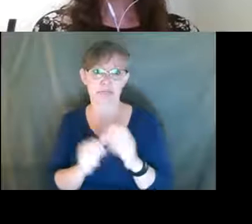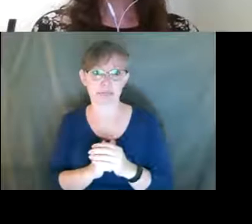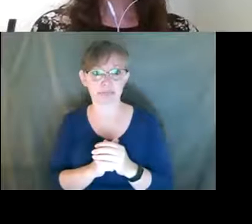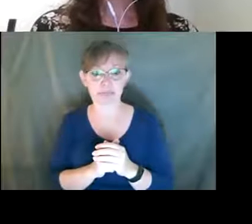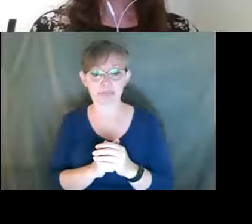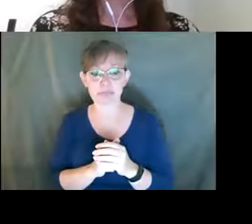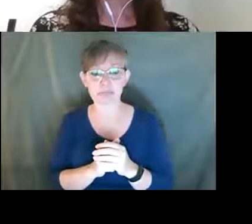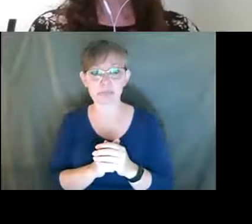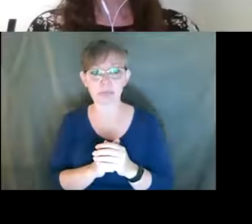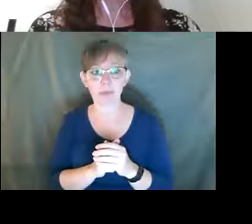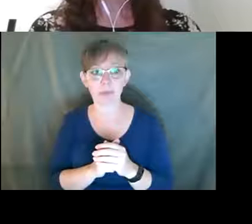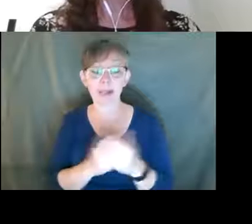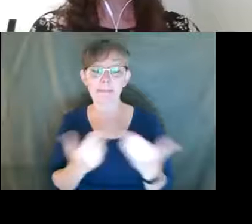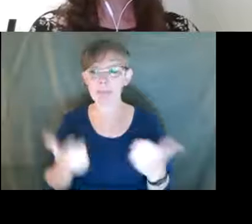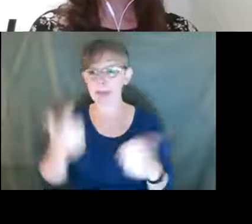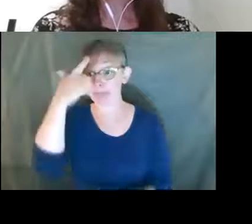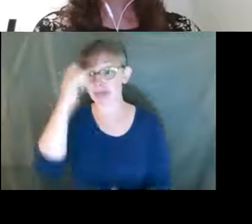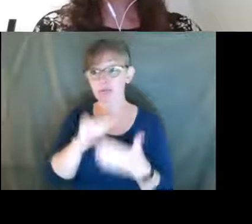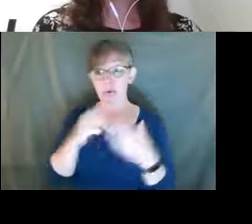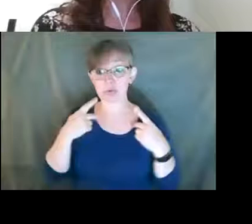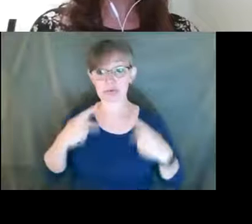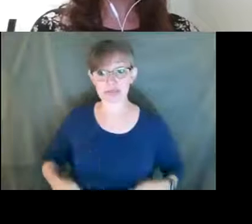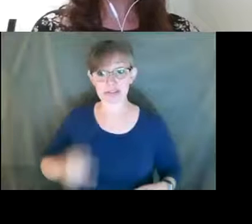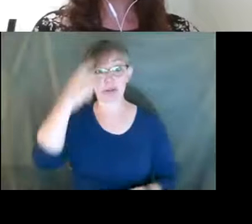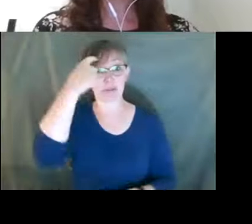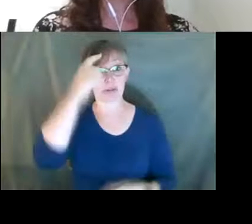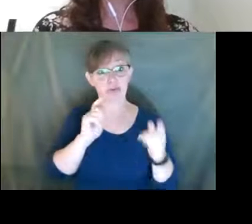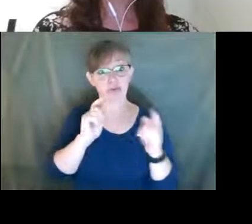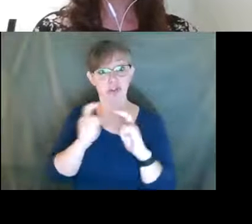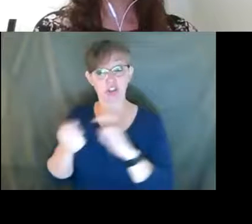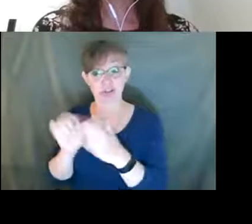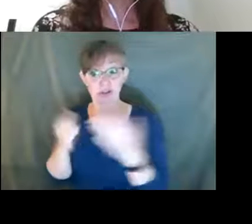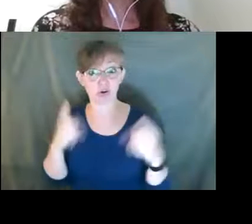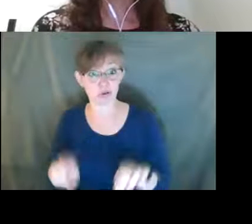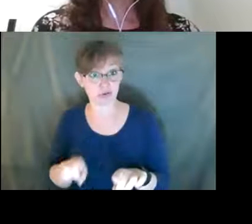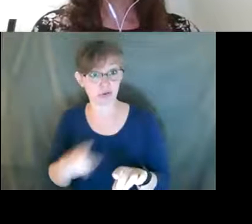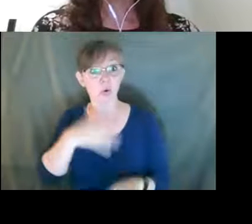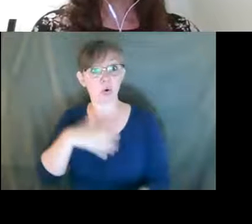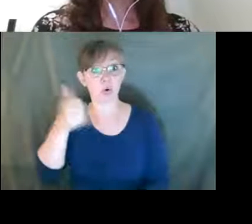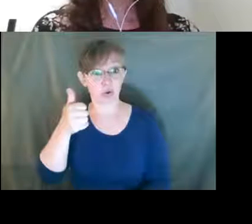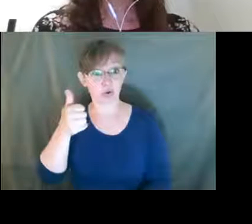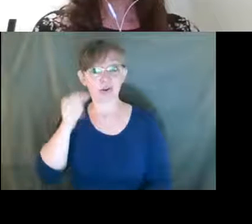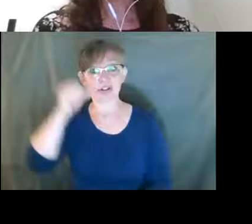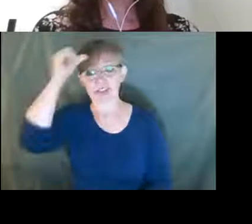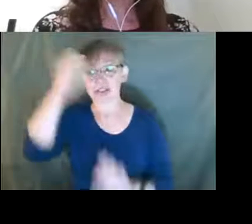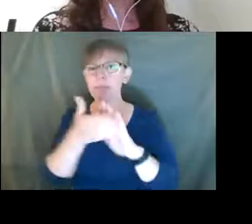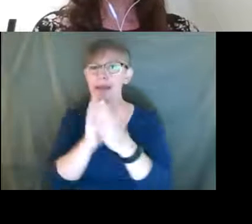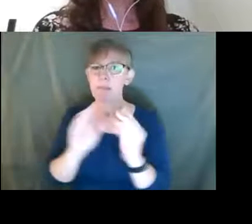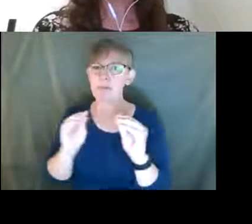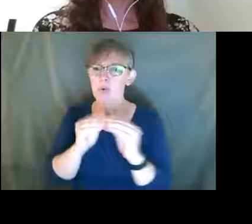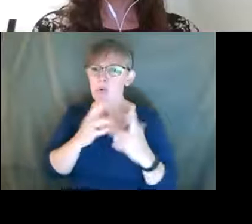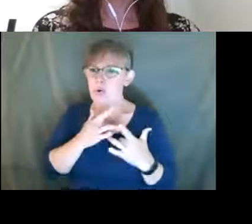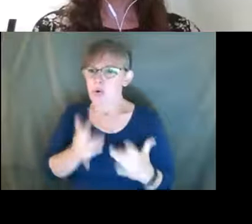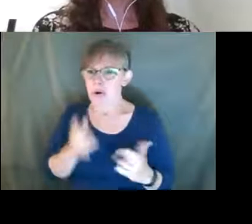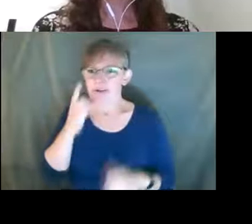And because of these changes that occur, older adults become more susceptible to confusion, medication